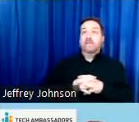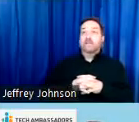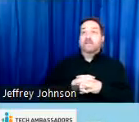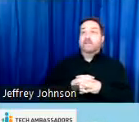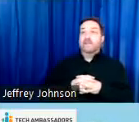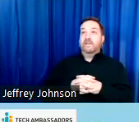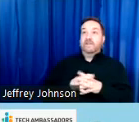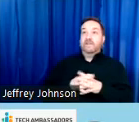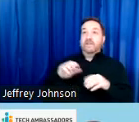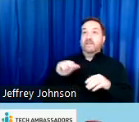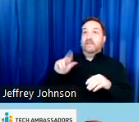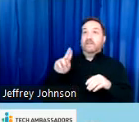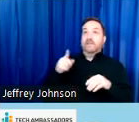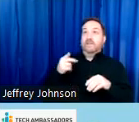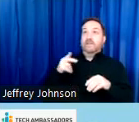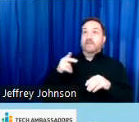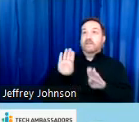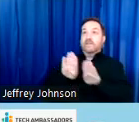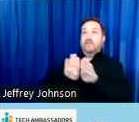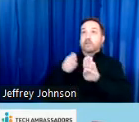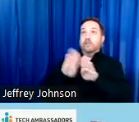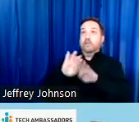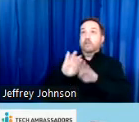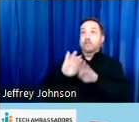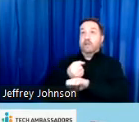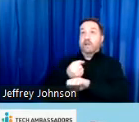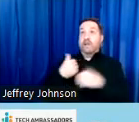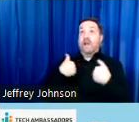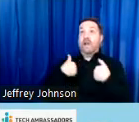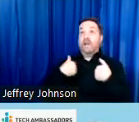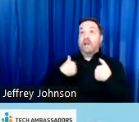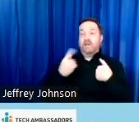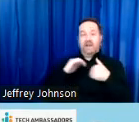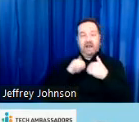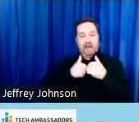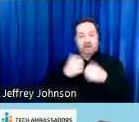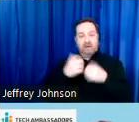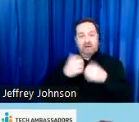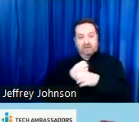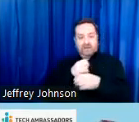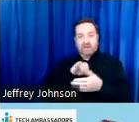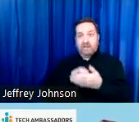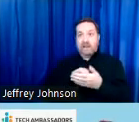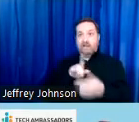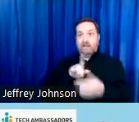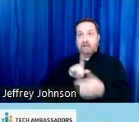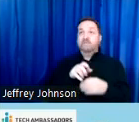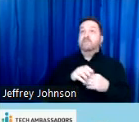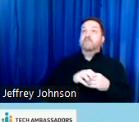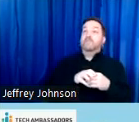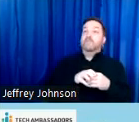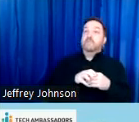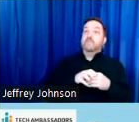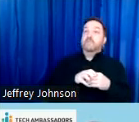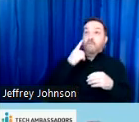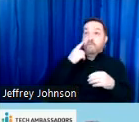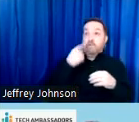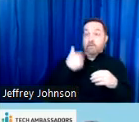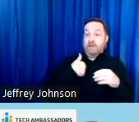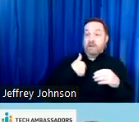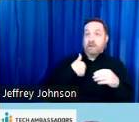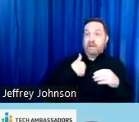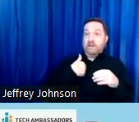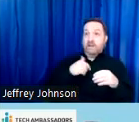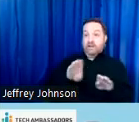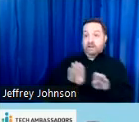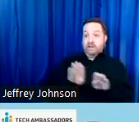August door lock, I have one. How I came to have one is it's hard for me to open up